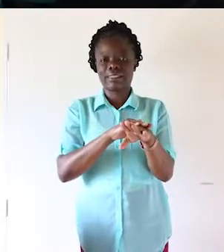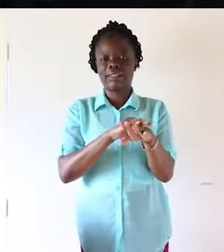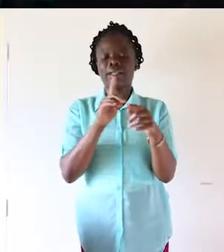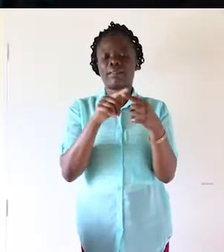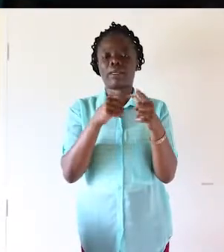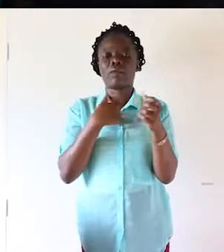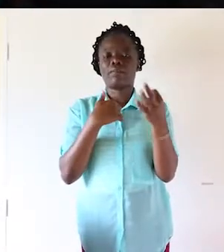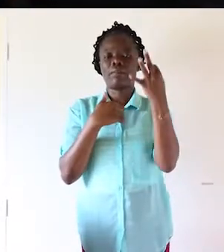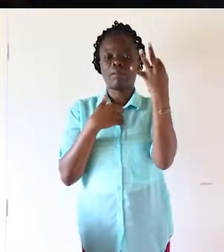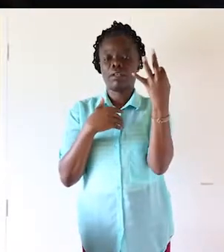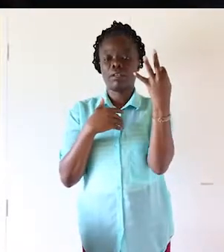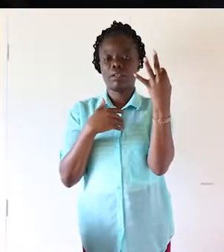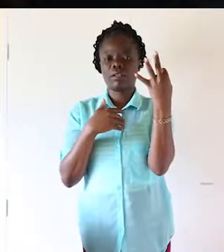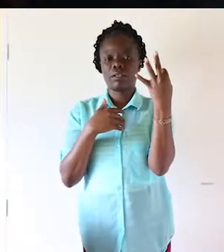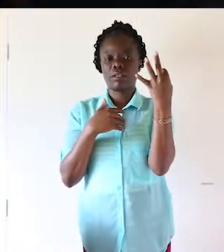Then we have,